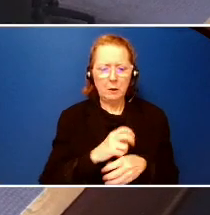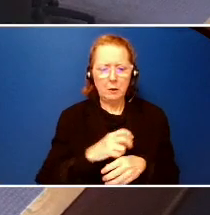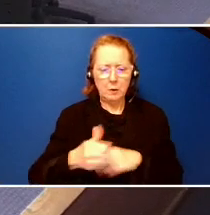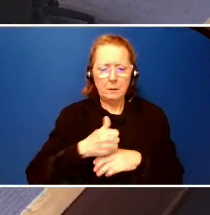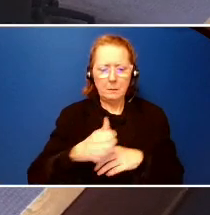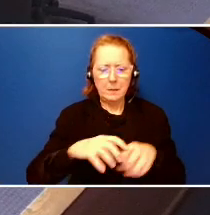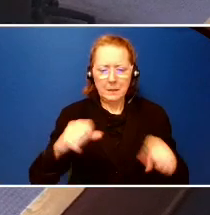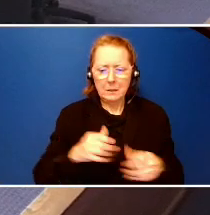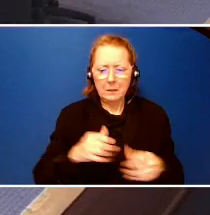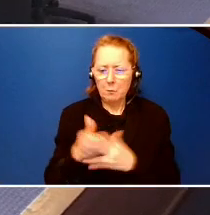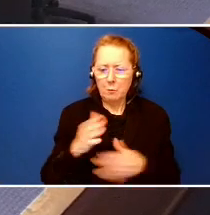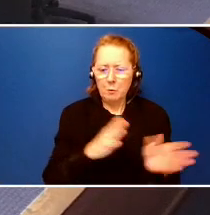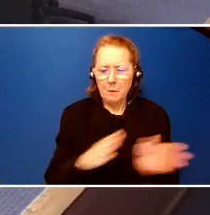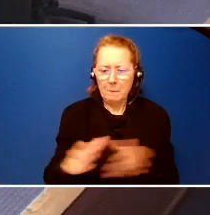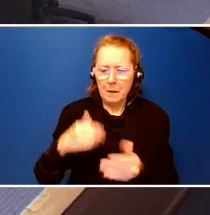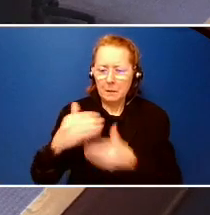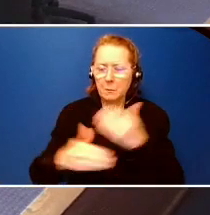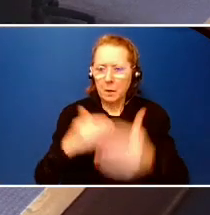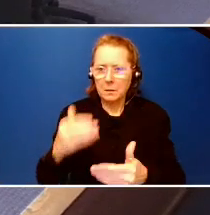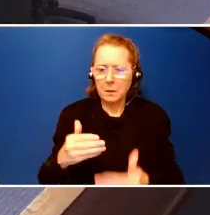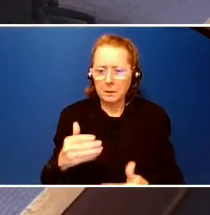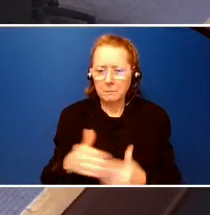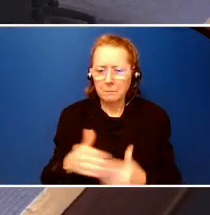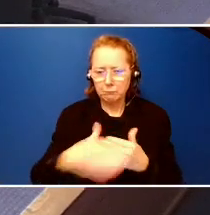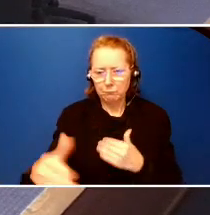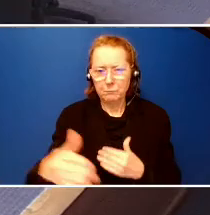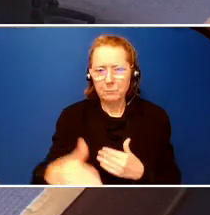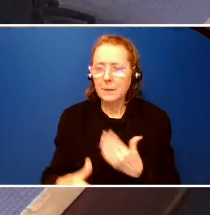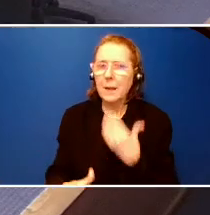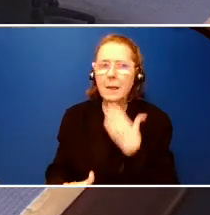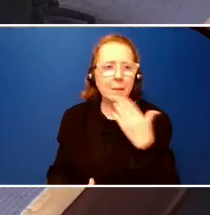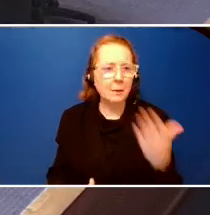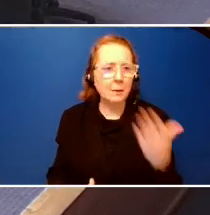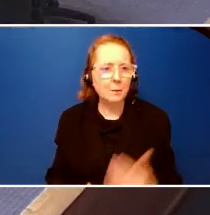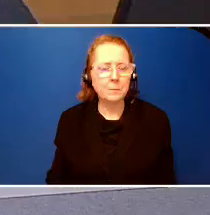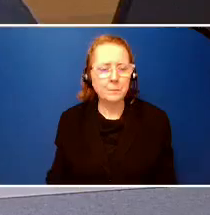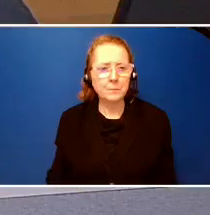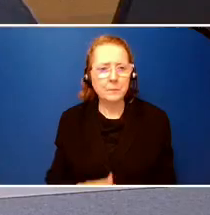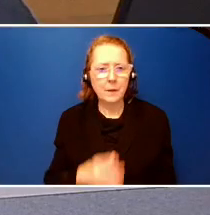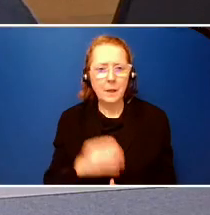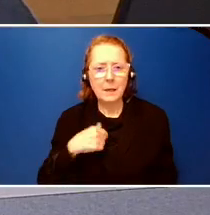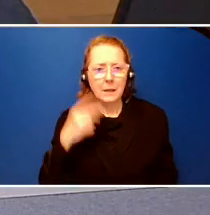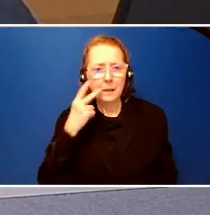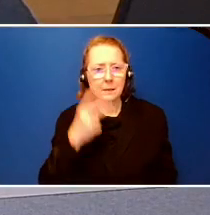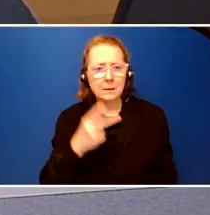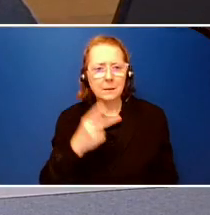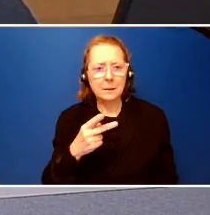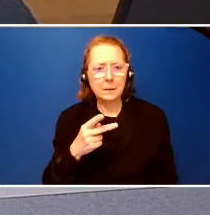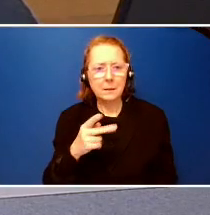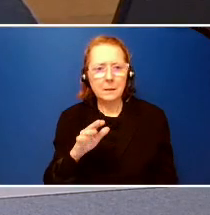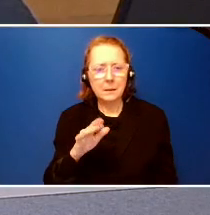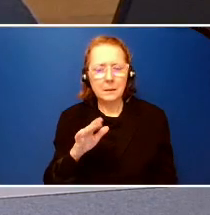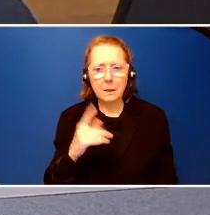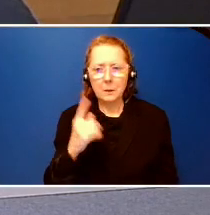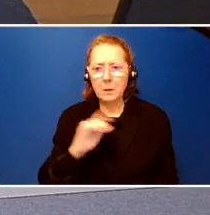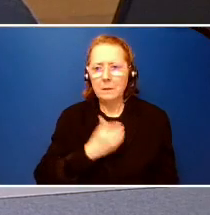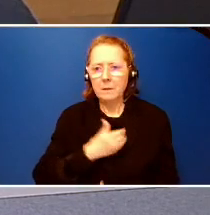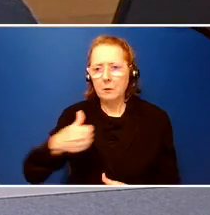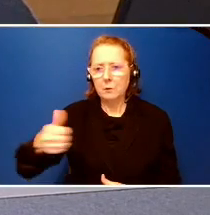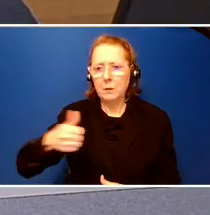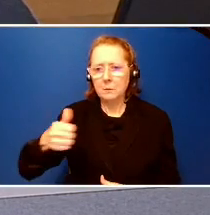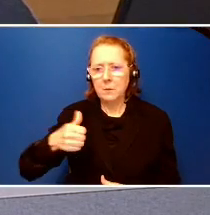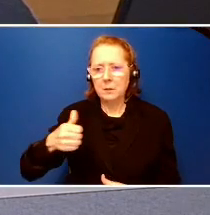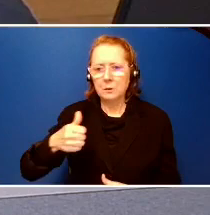we go forward. Thank you. And I see one of our